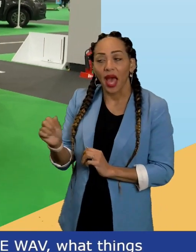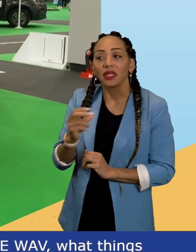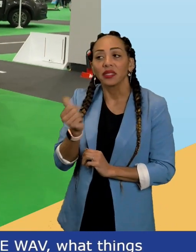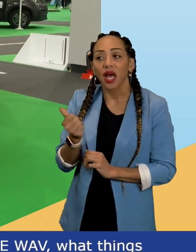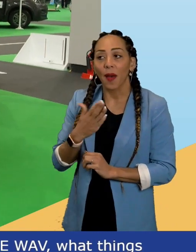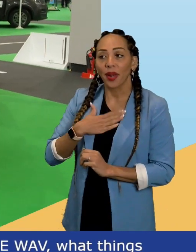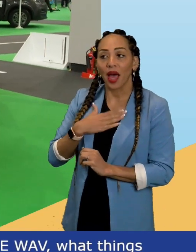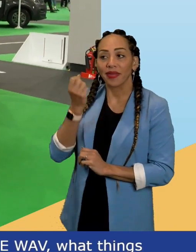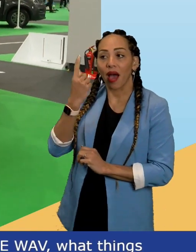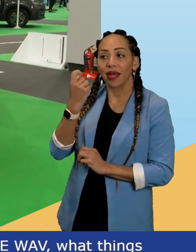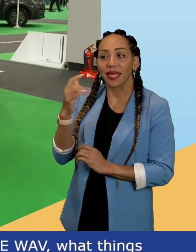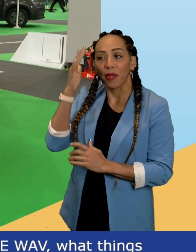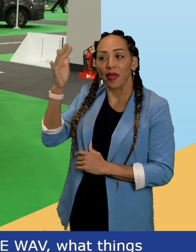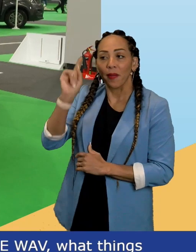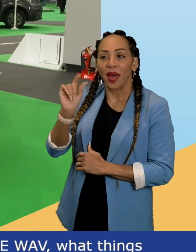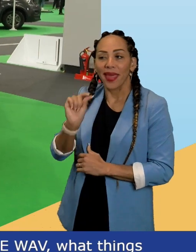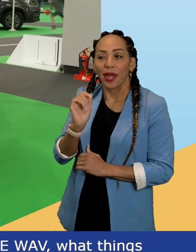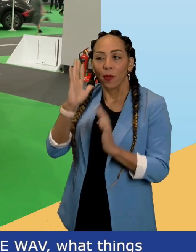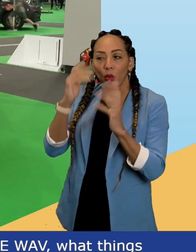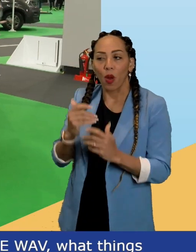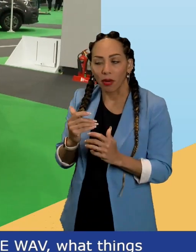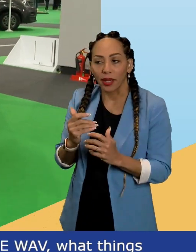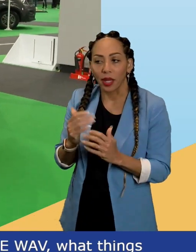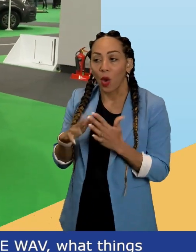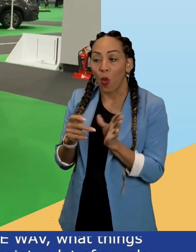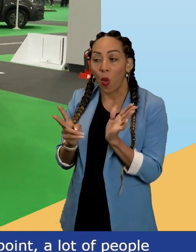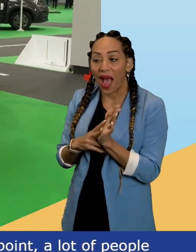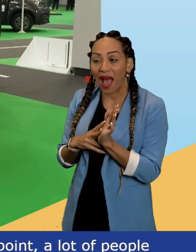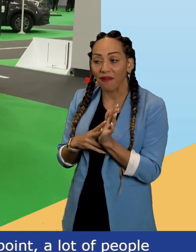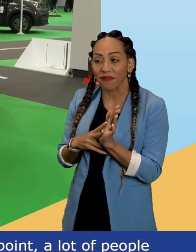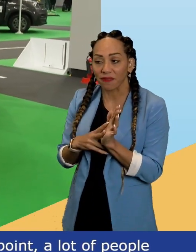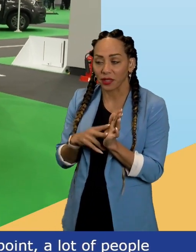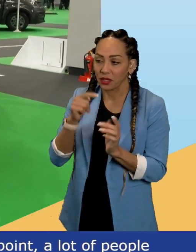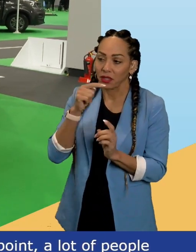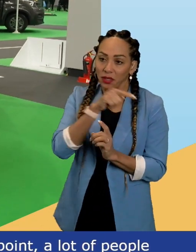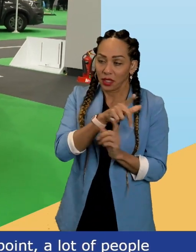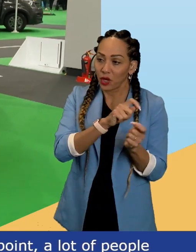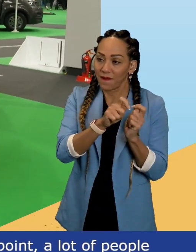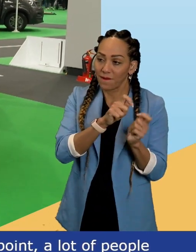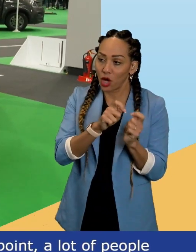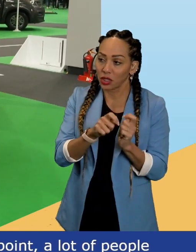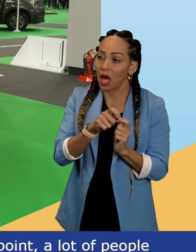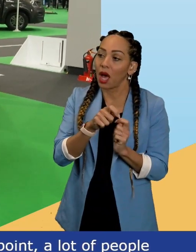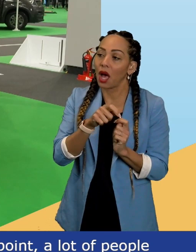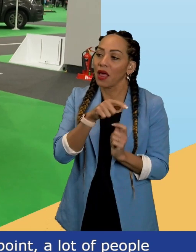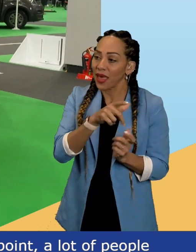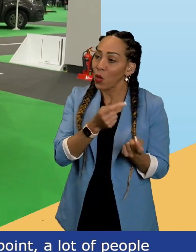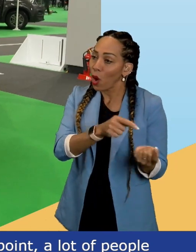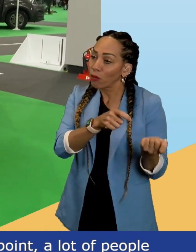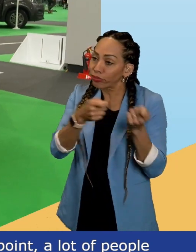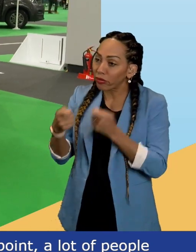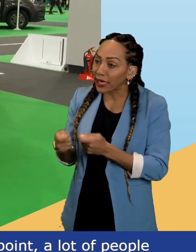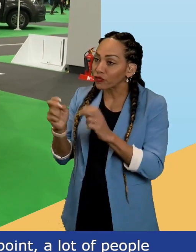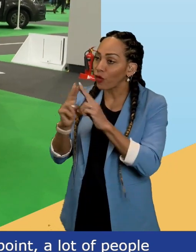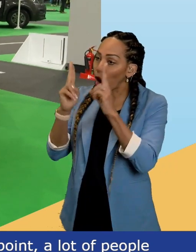worried. The first thing to say, any of the wheelchair accessible converters that we work with, they'll bring the vehicle to you for a home demonstration. And that's really important. So it gives